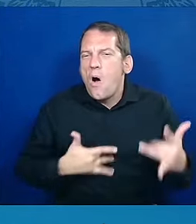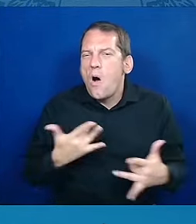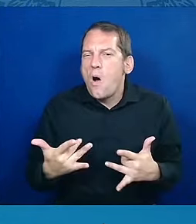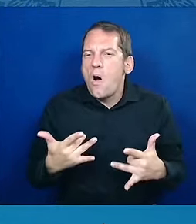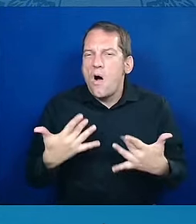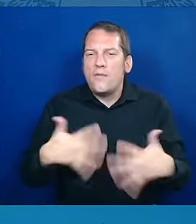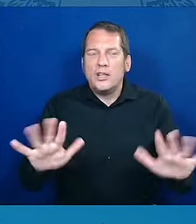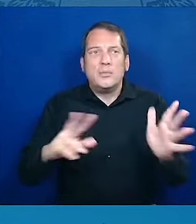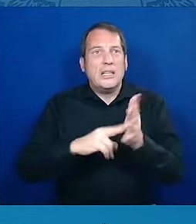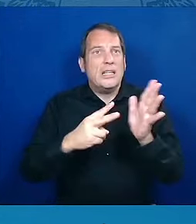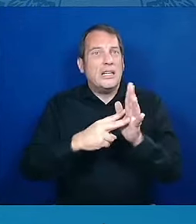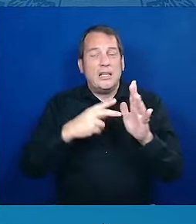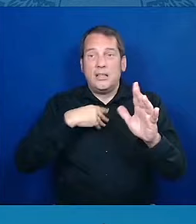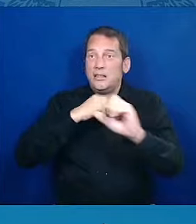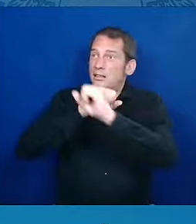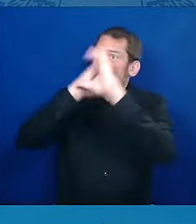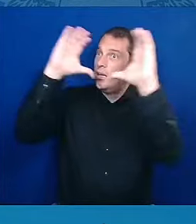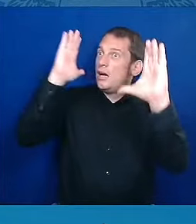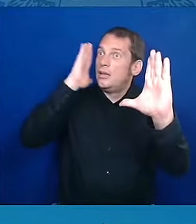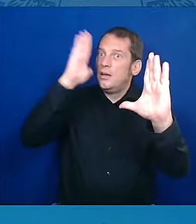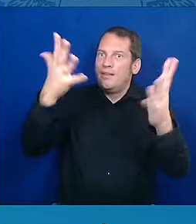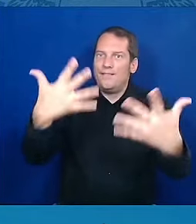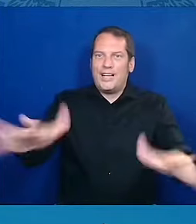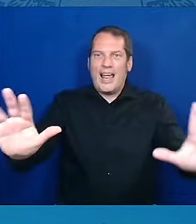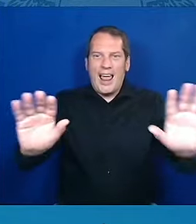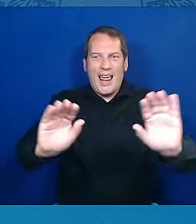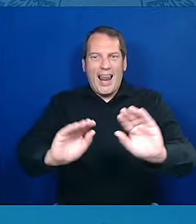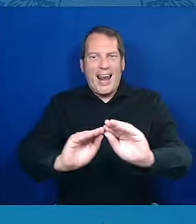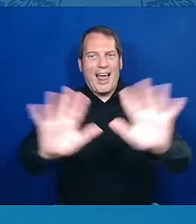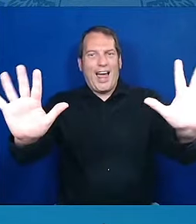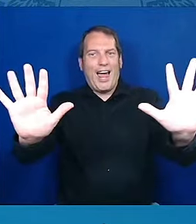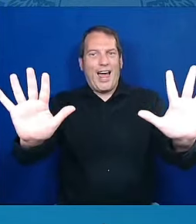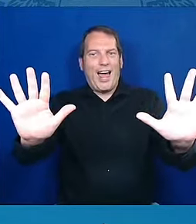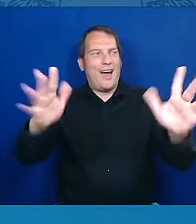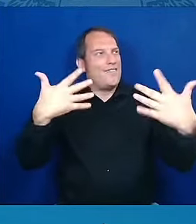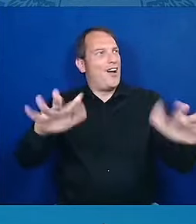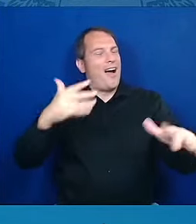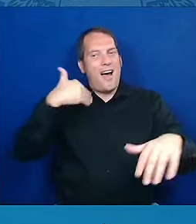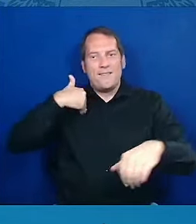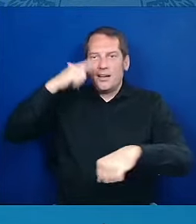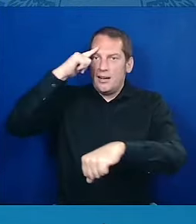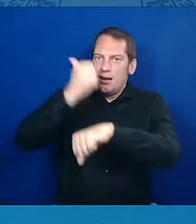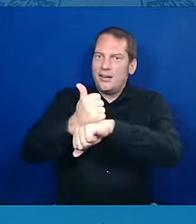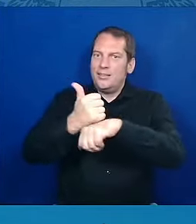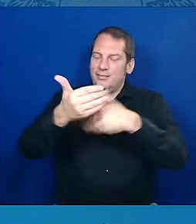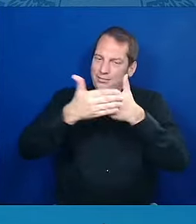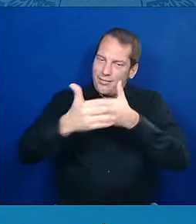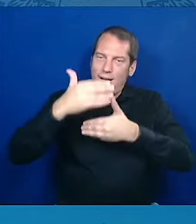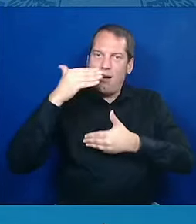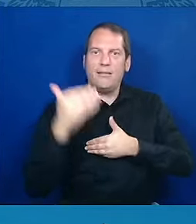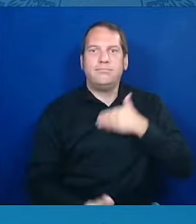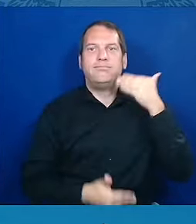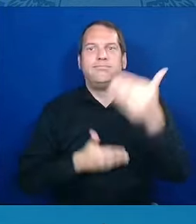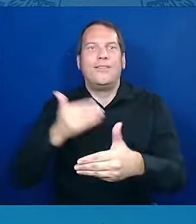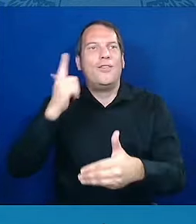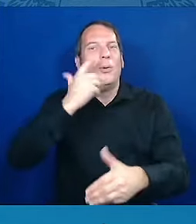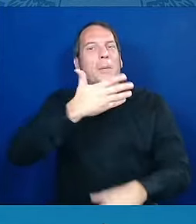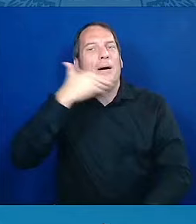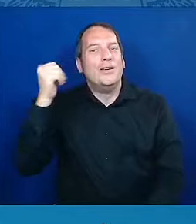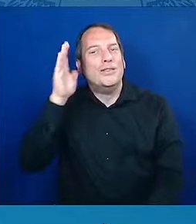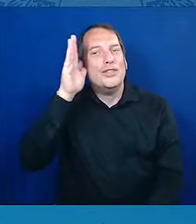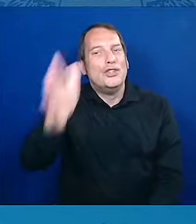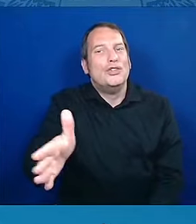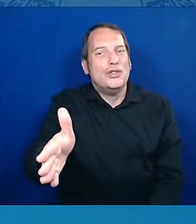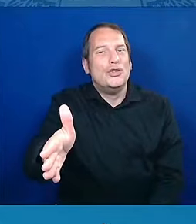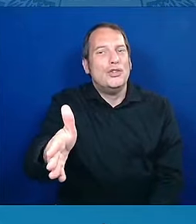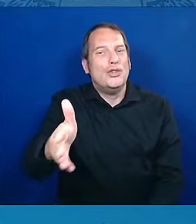nation forward, there are those who are really trying to take us backward. And you, I'm sure, have seen